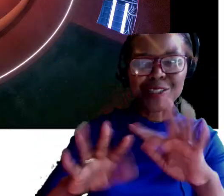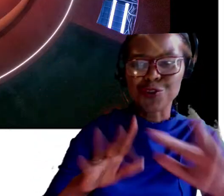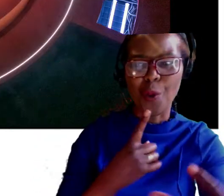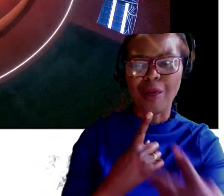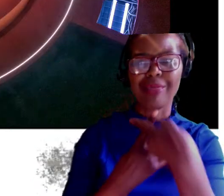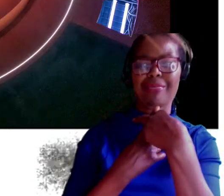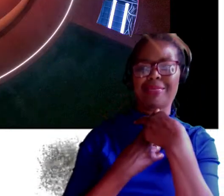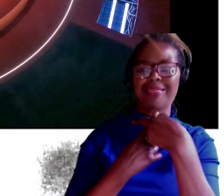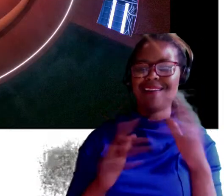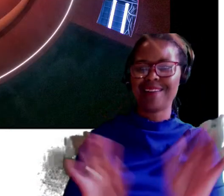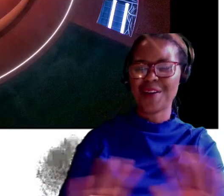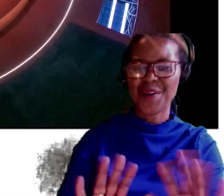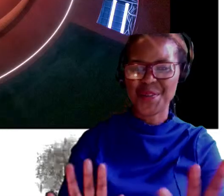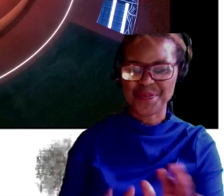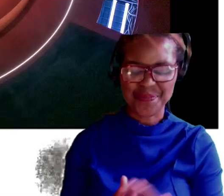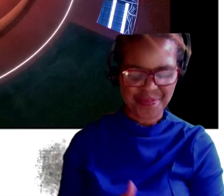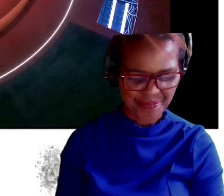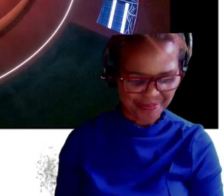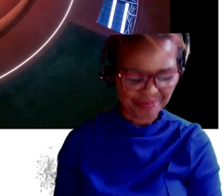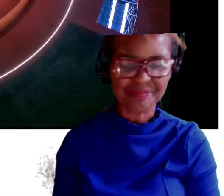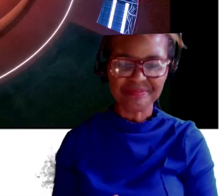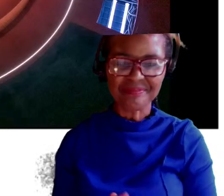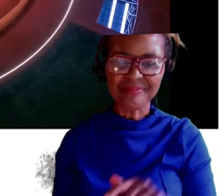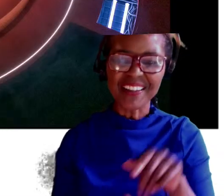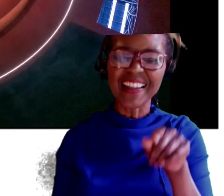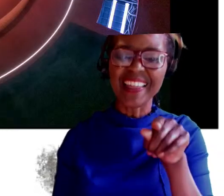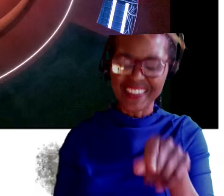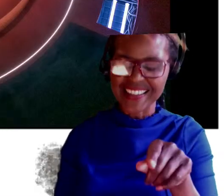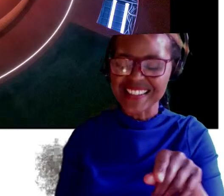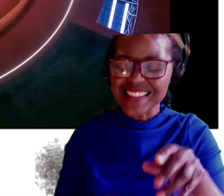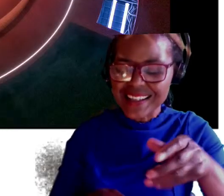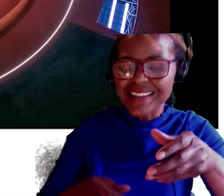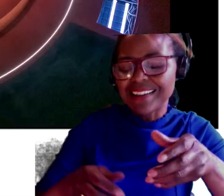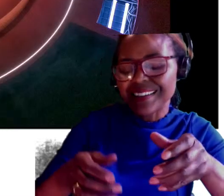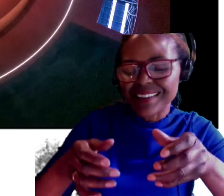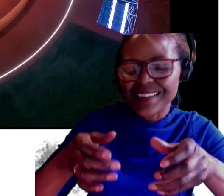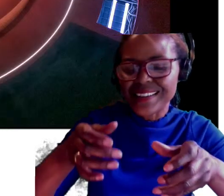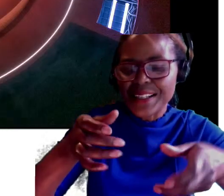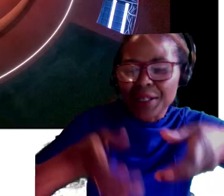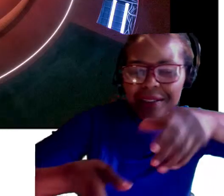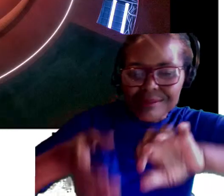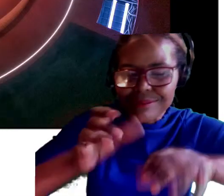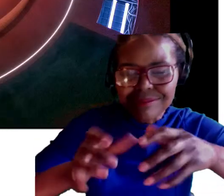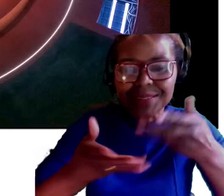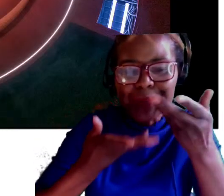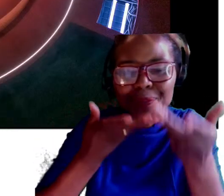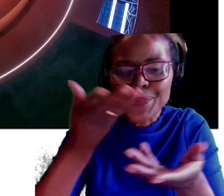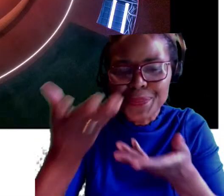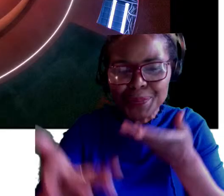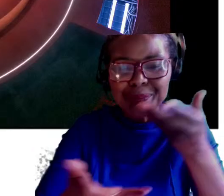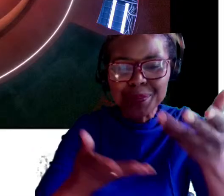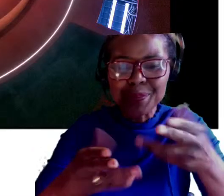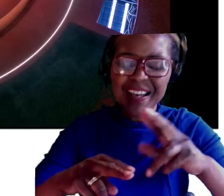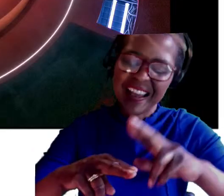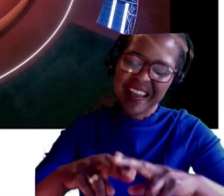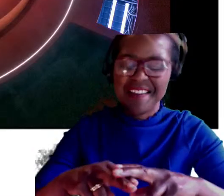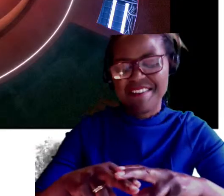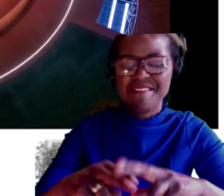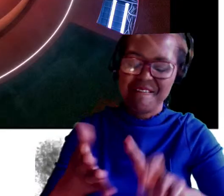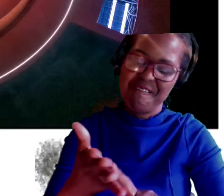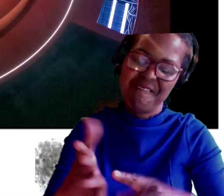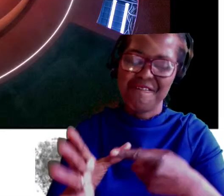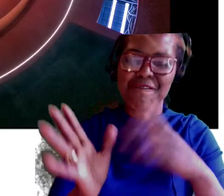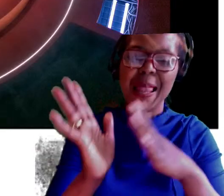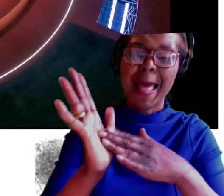Tanuja and I call this the sci-fi flim-flam, and we've tried to keep it to a minimum in this show, by which I mean, in this play, Star Wars style,